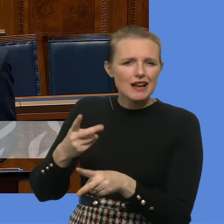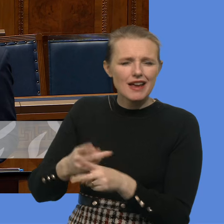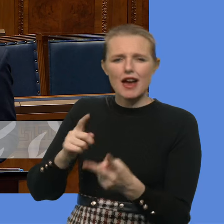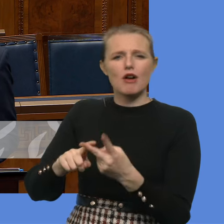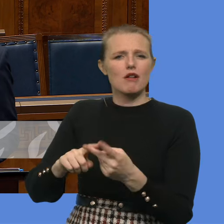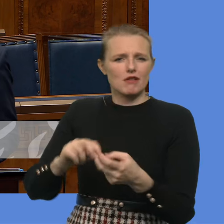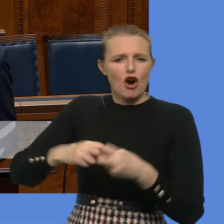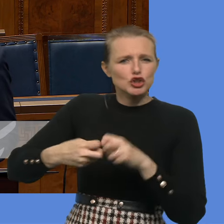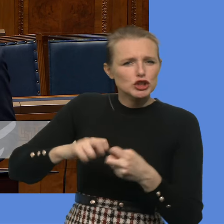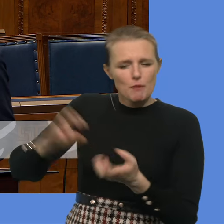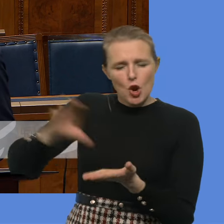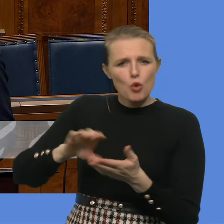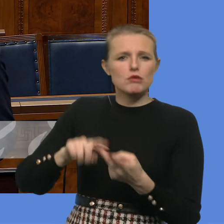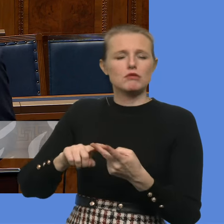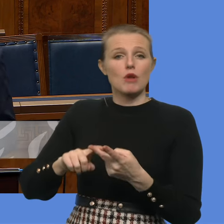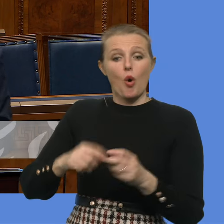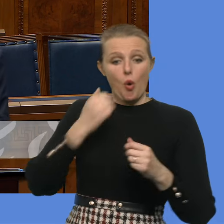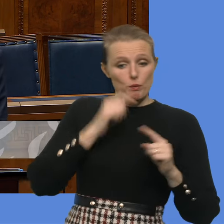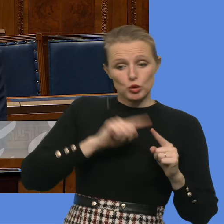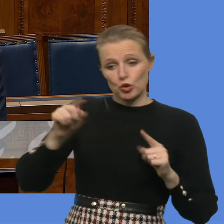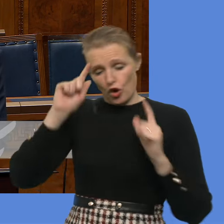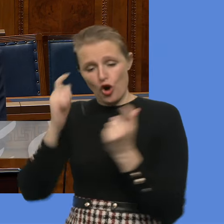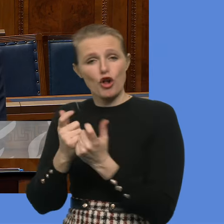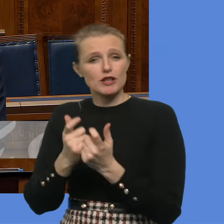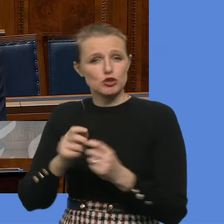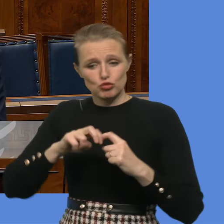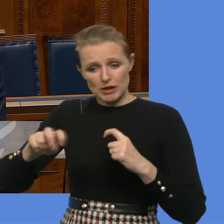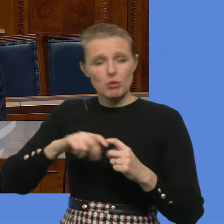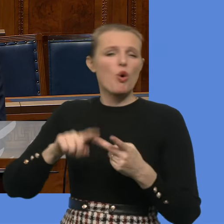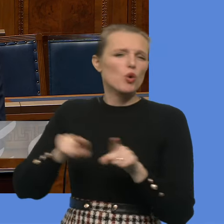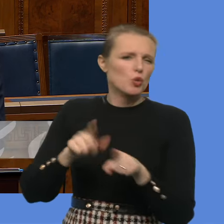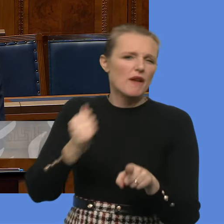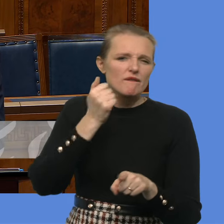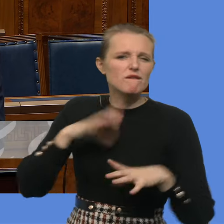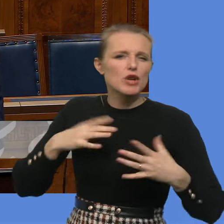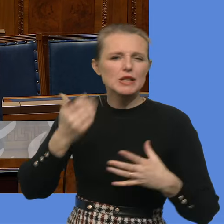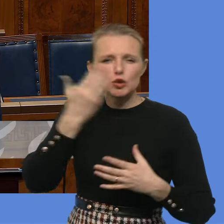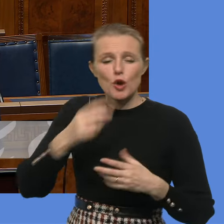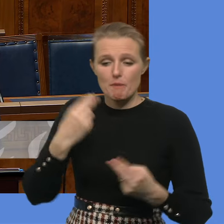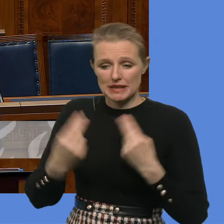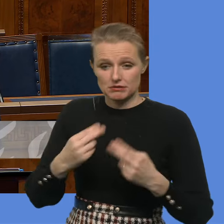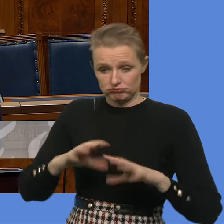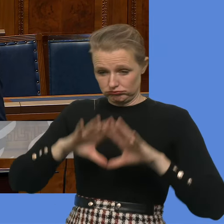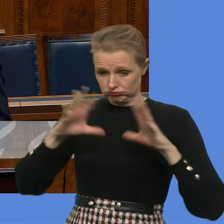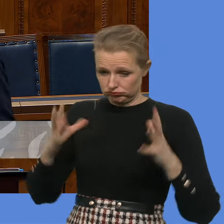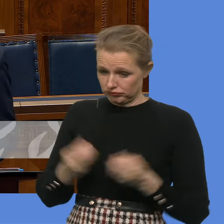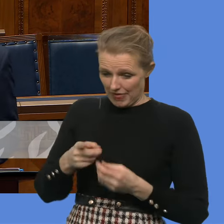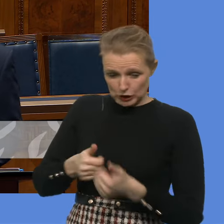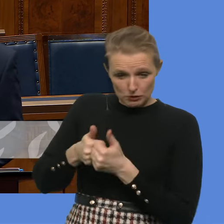maintenance allowance, home to college transport and free school meals are also available. This total supports about £10 million per